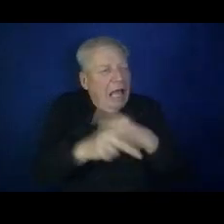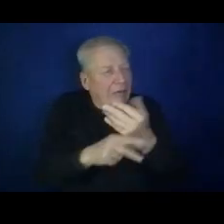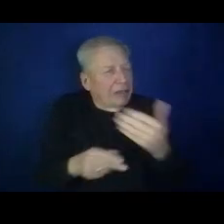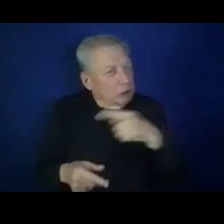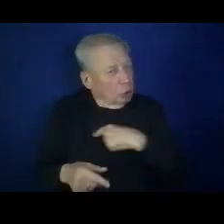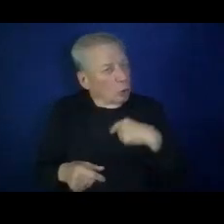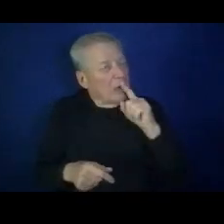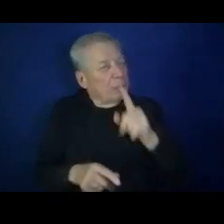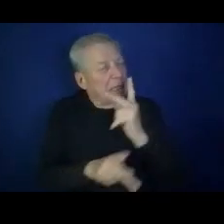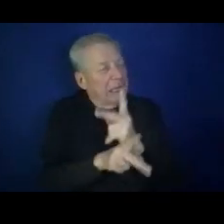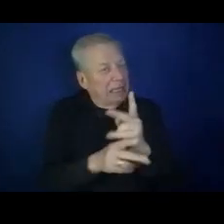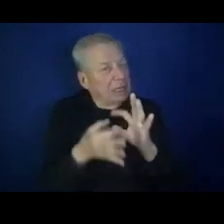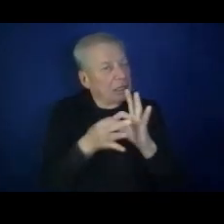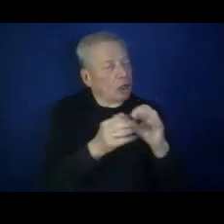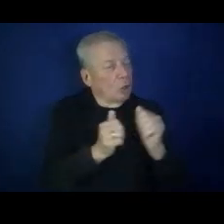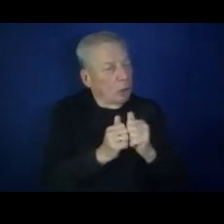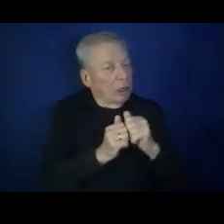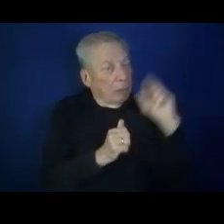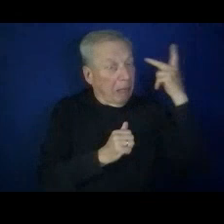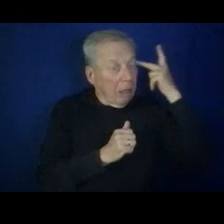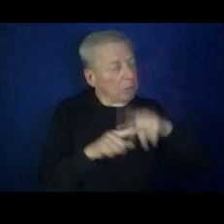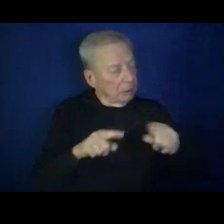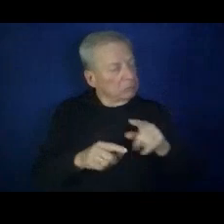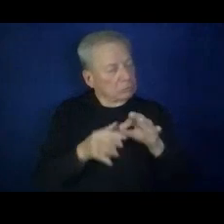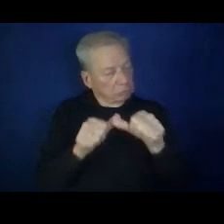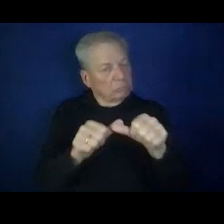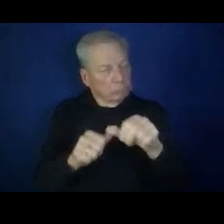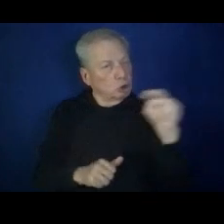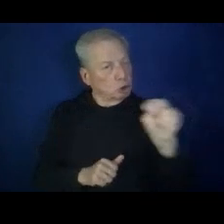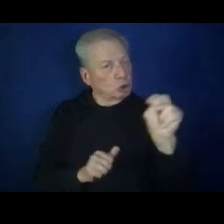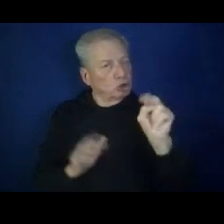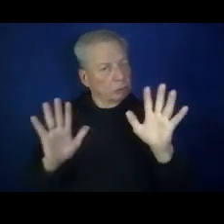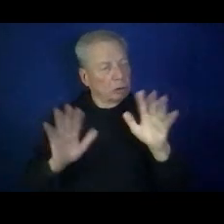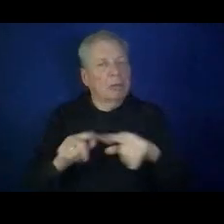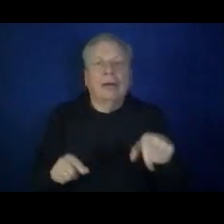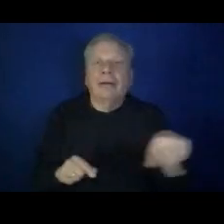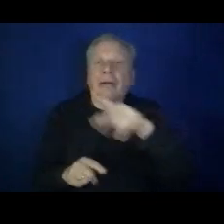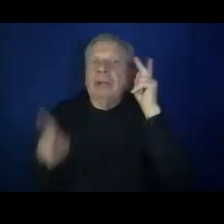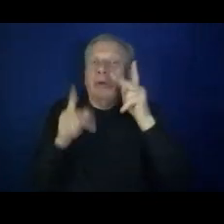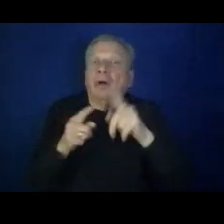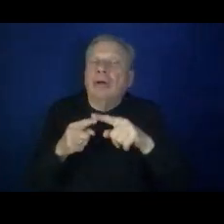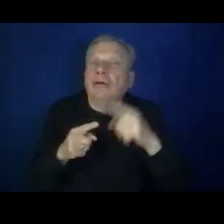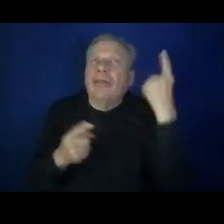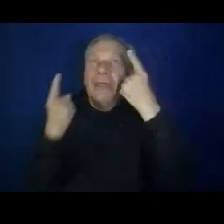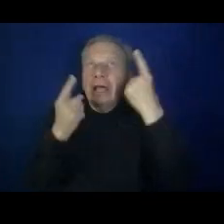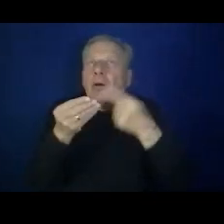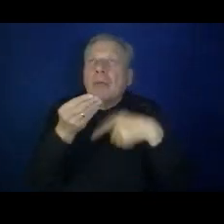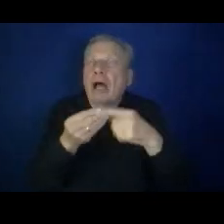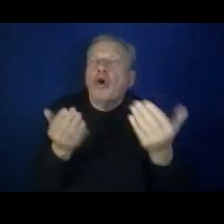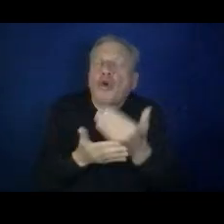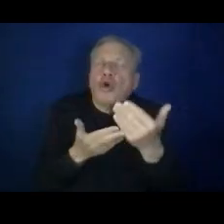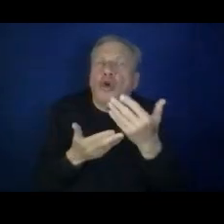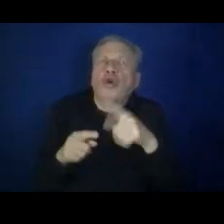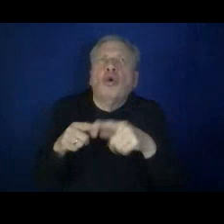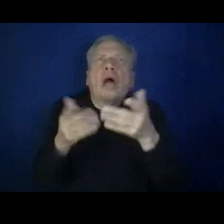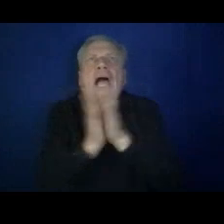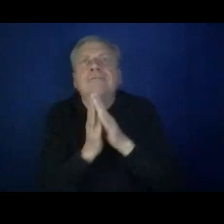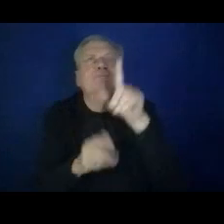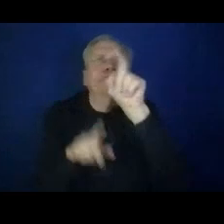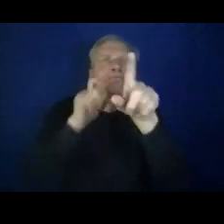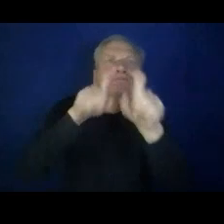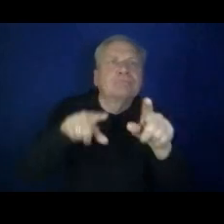with the politics and stay neutral. But the more we can get people to think about kind of new things, ask them questions, you know, well, have